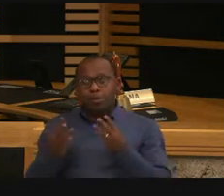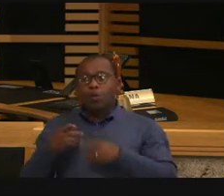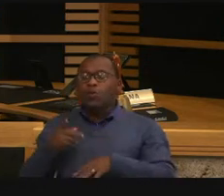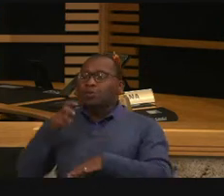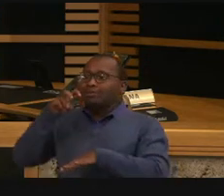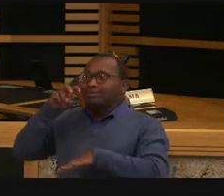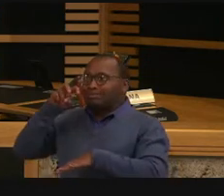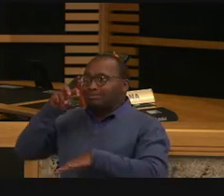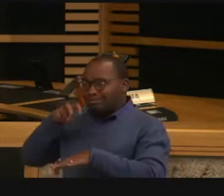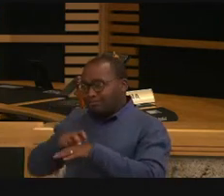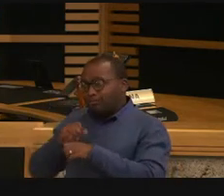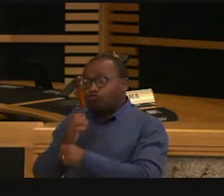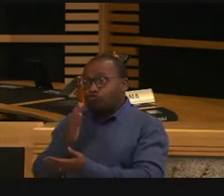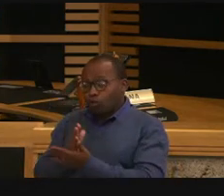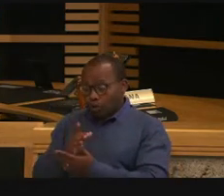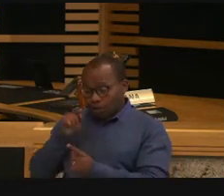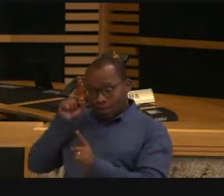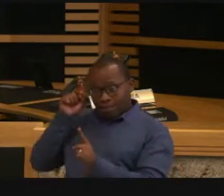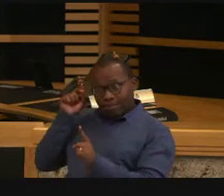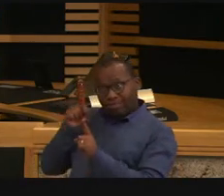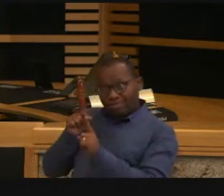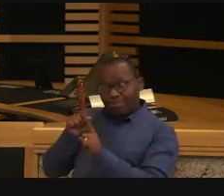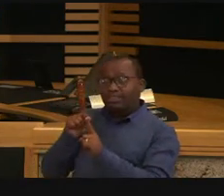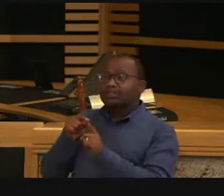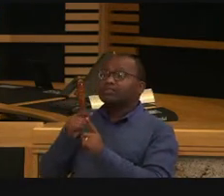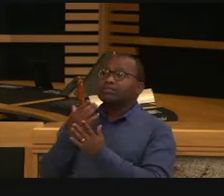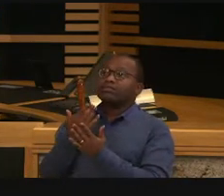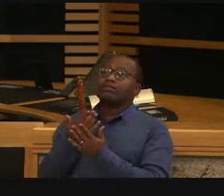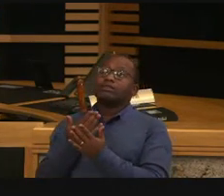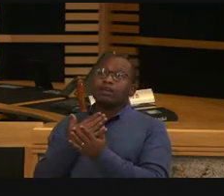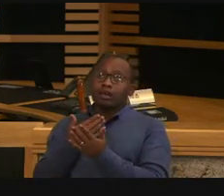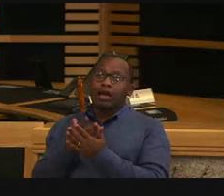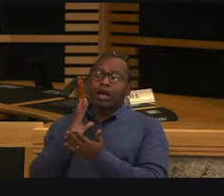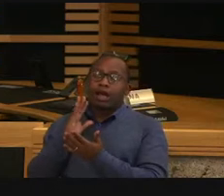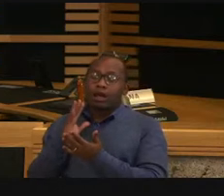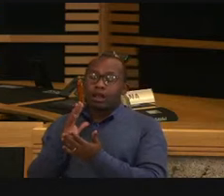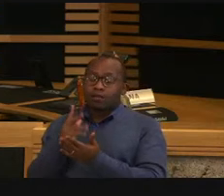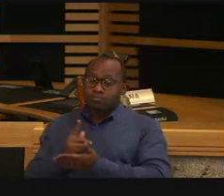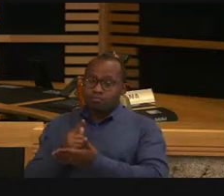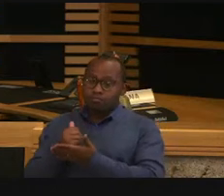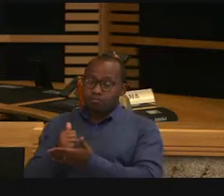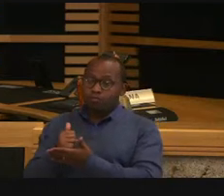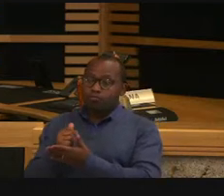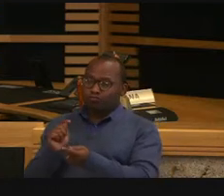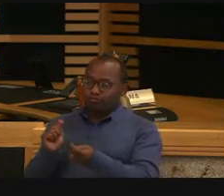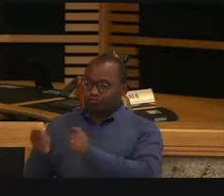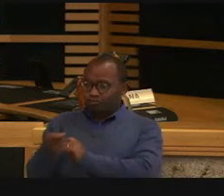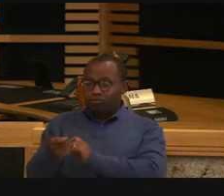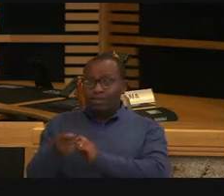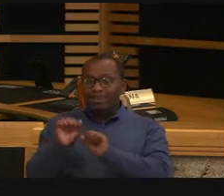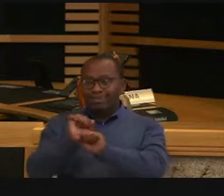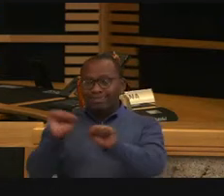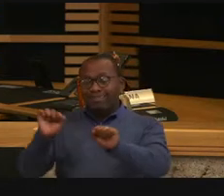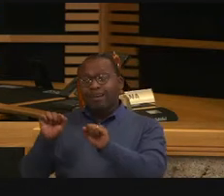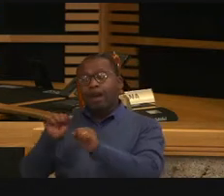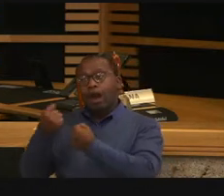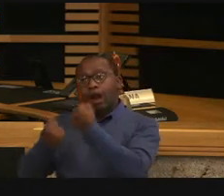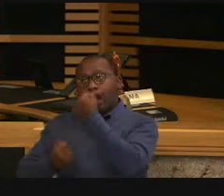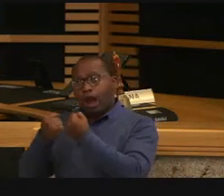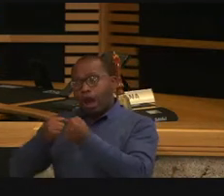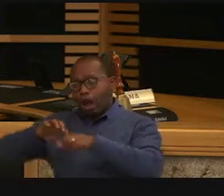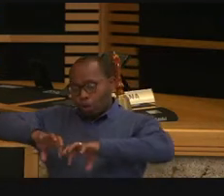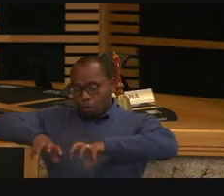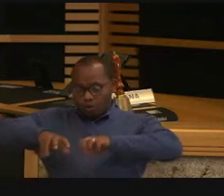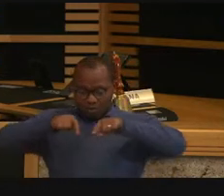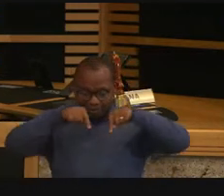to make sure that at least there is cover up as far as the question of registration of the cars by the people of this particular province, those